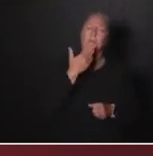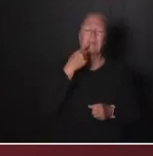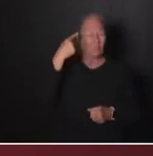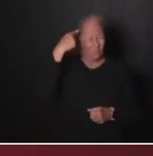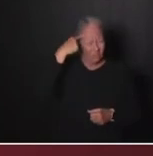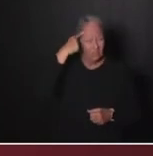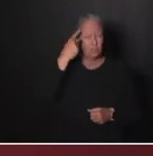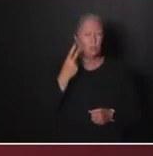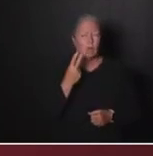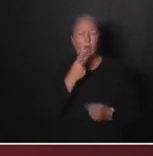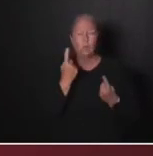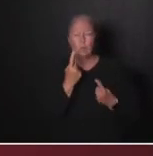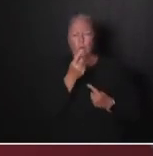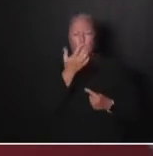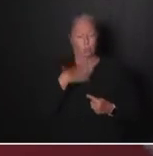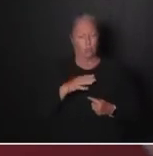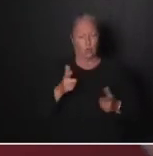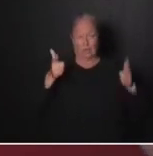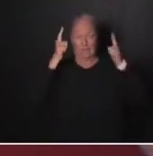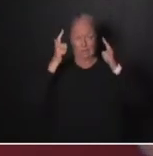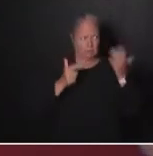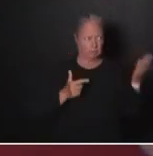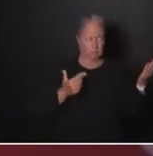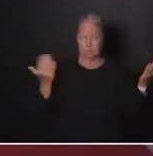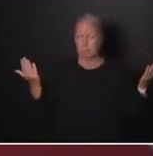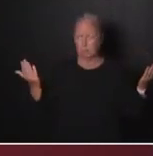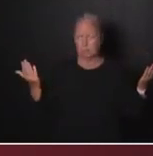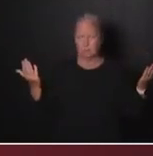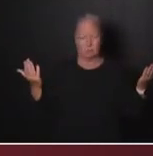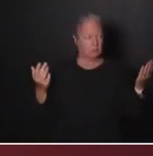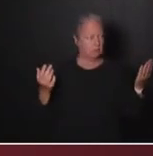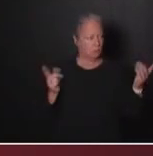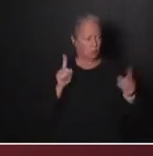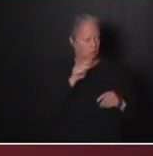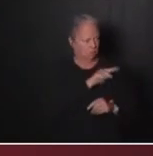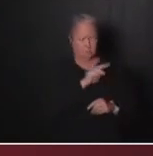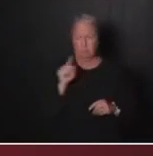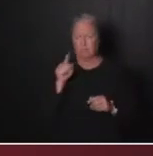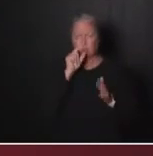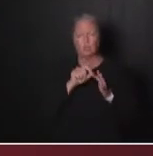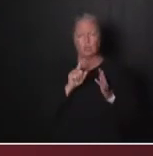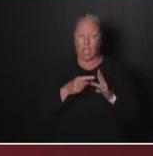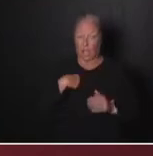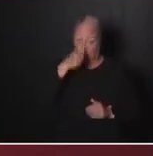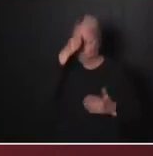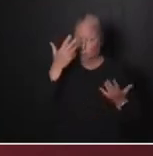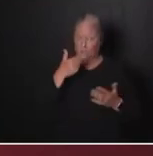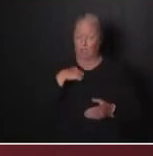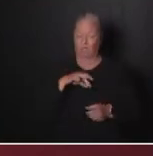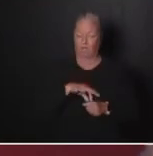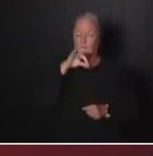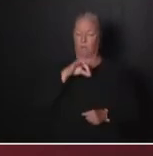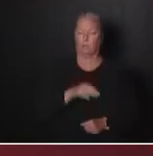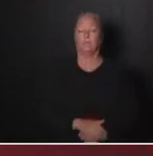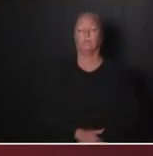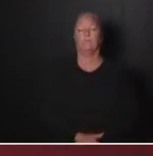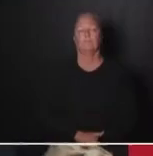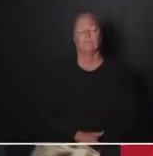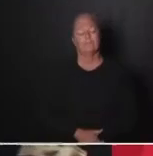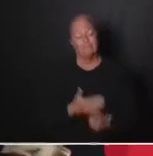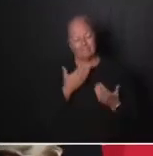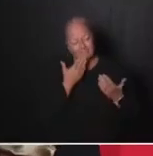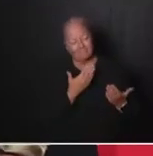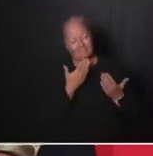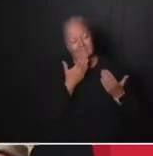who you're putting in power and what they're going to do for you. I know exactly where I'll be voting. Thank you